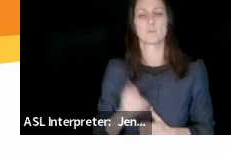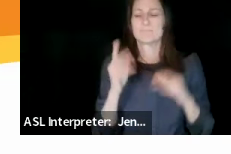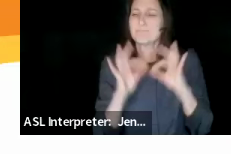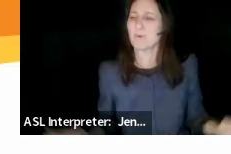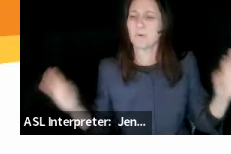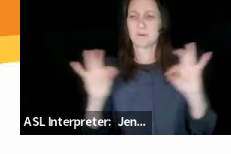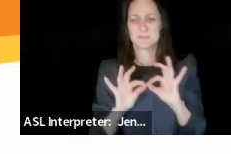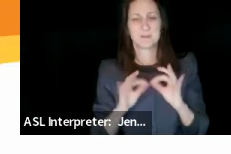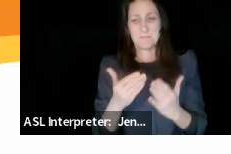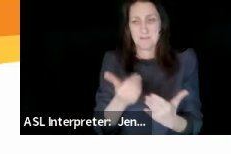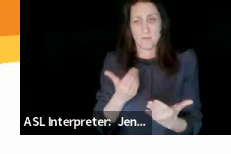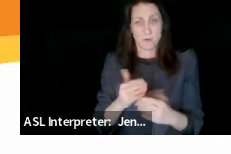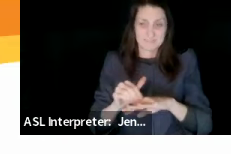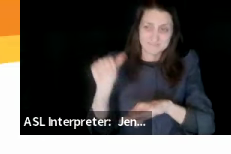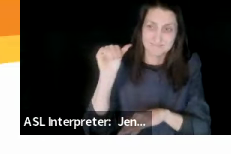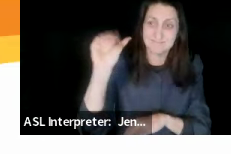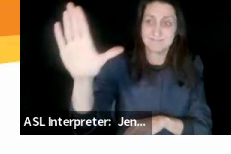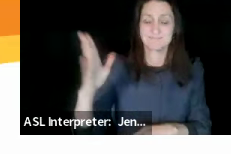the application.